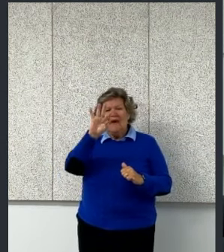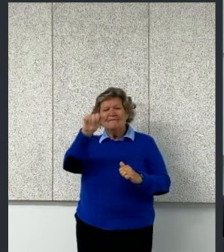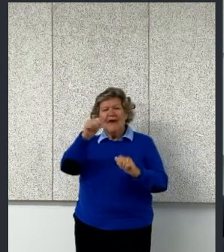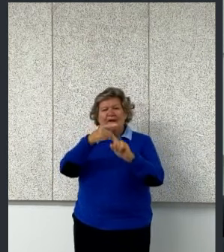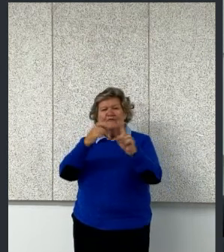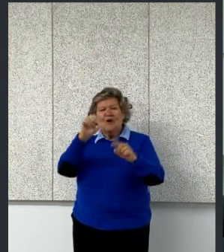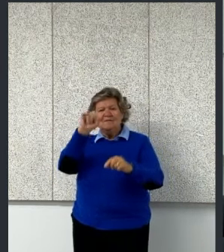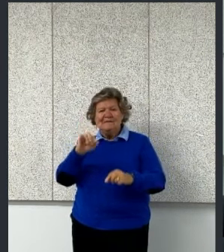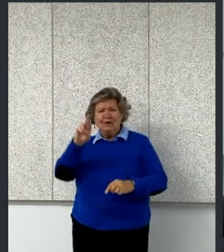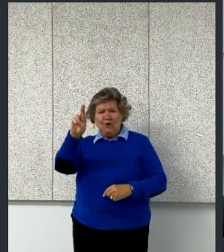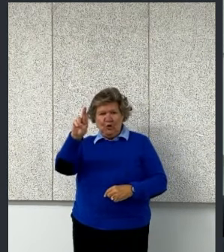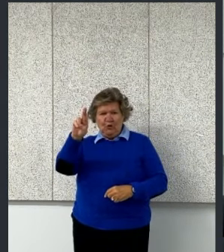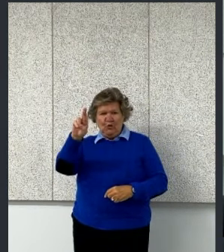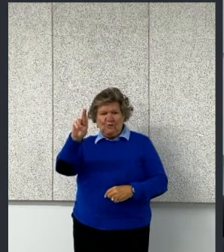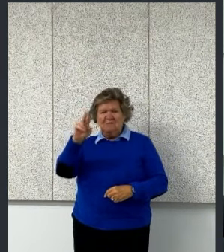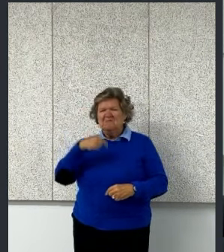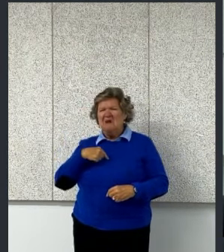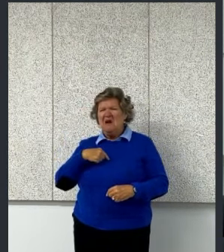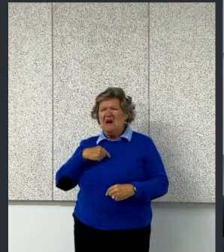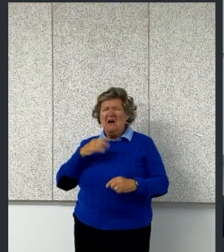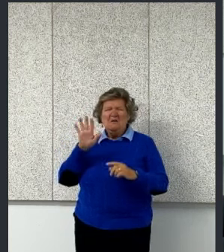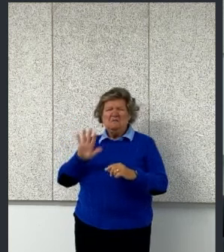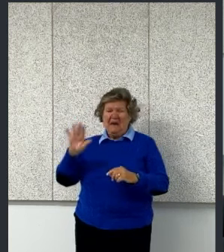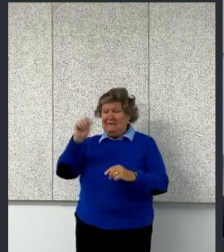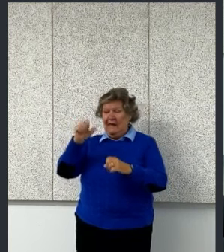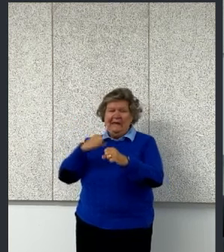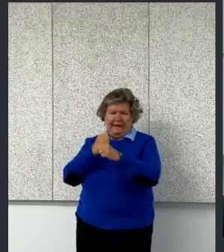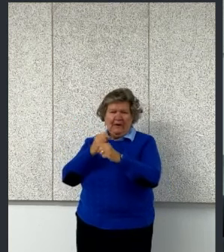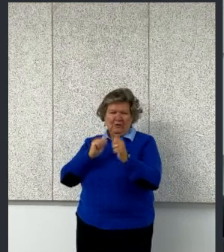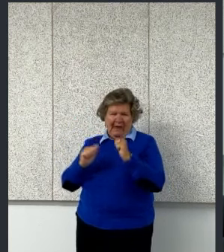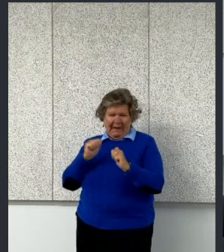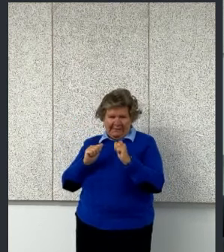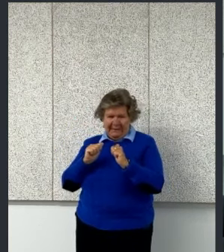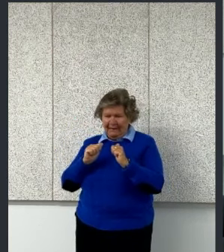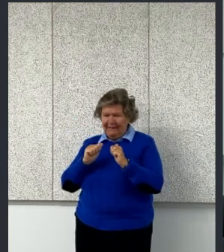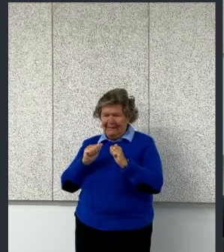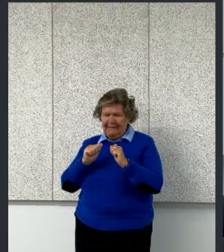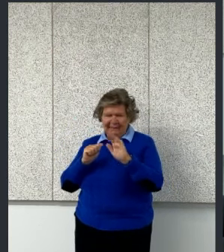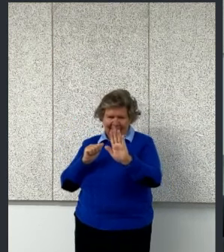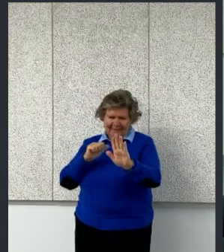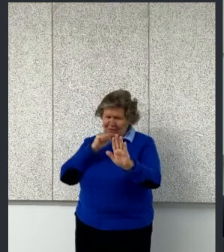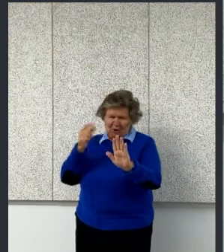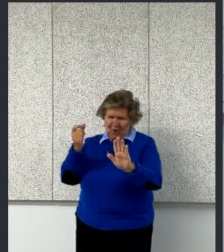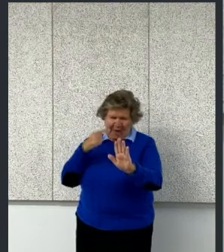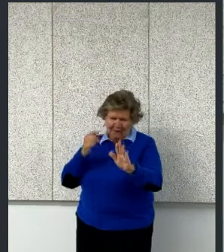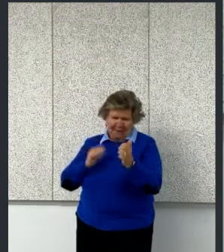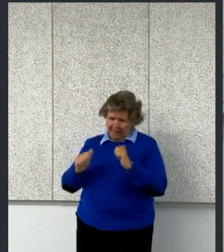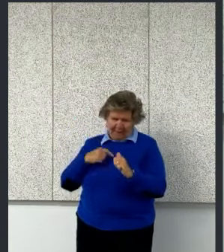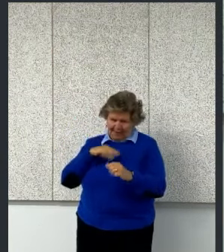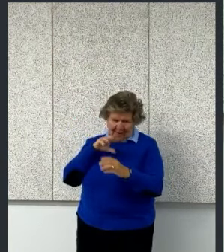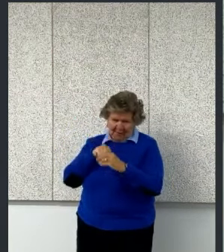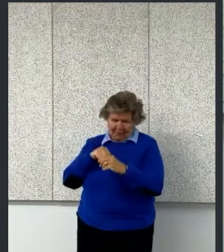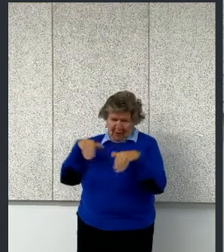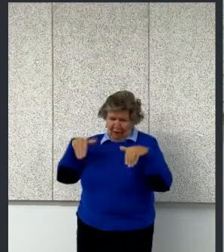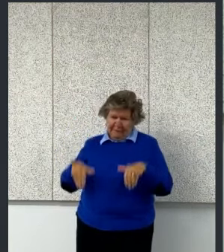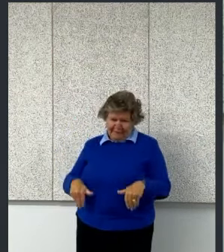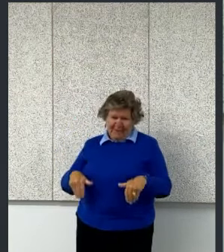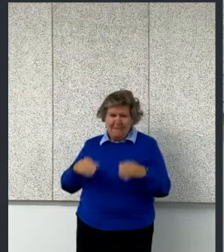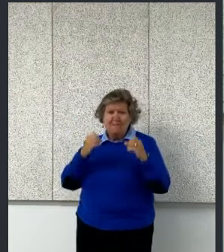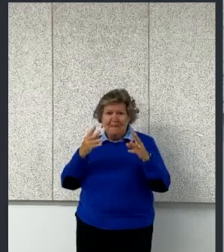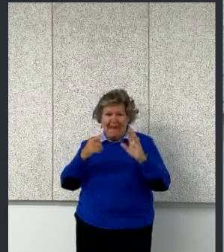I spent about 10 years pursuing that. Don't ask me what I was in. lots of equity